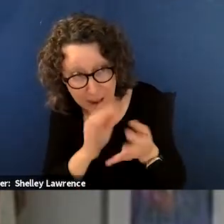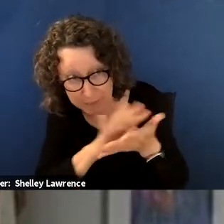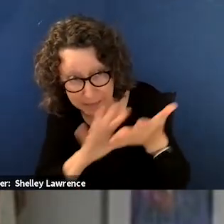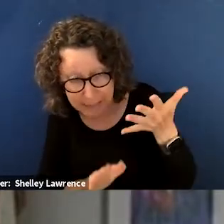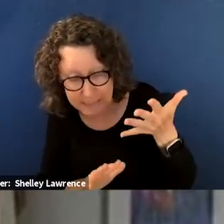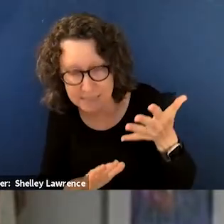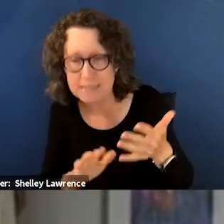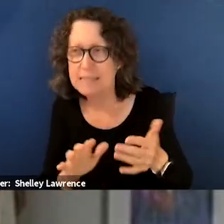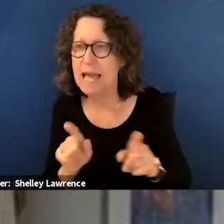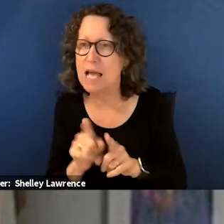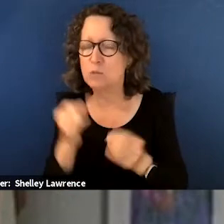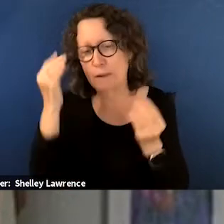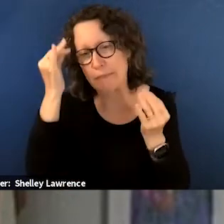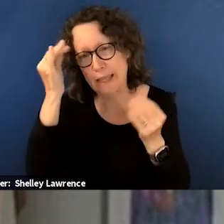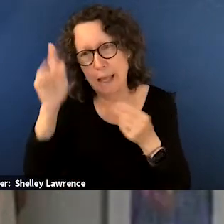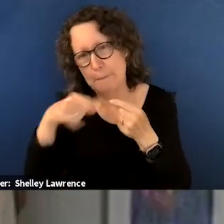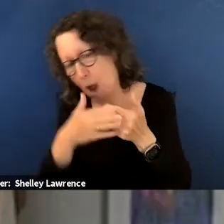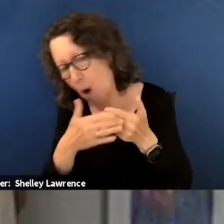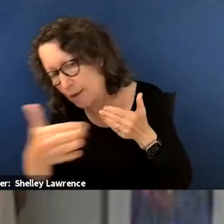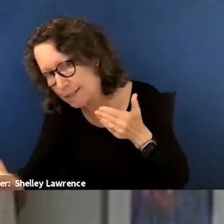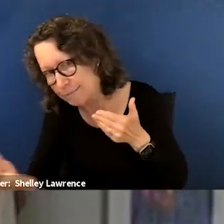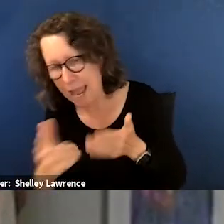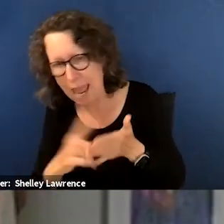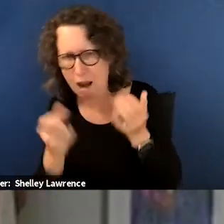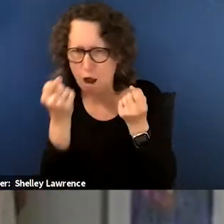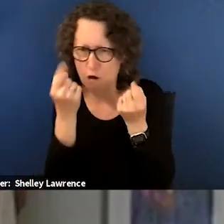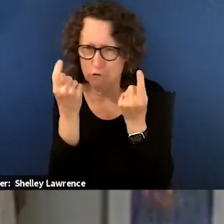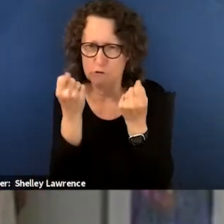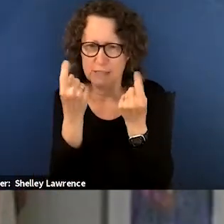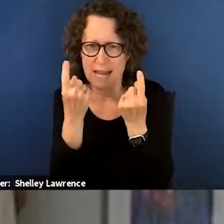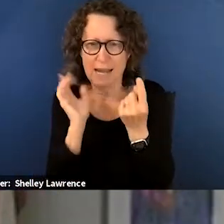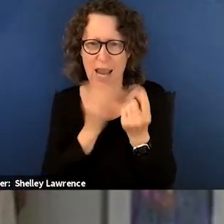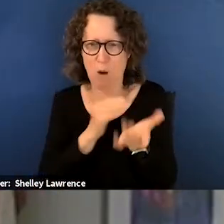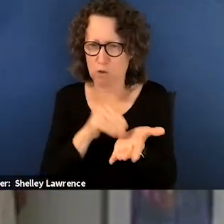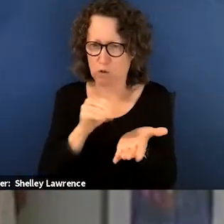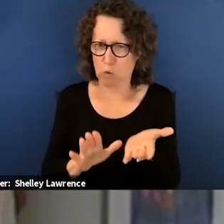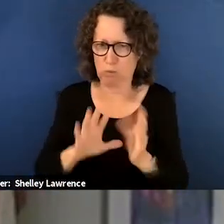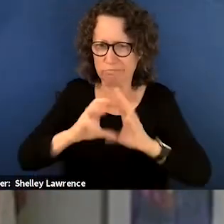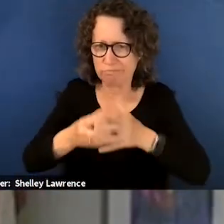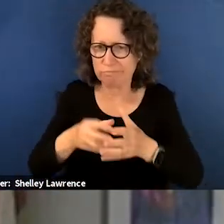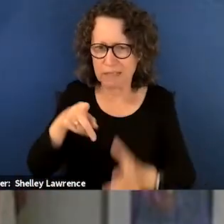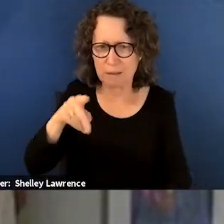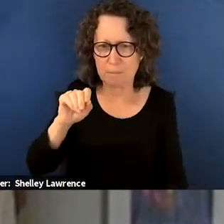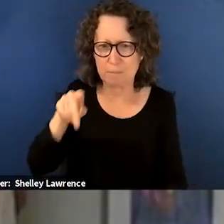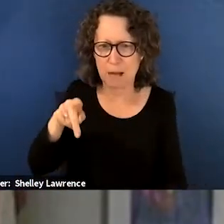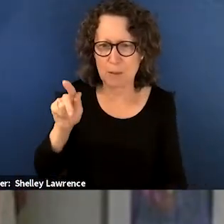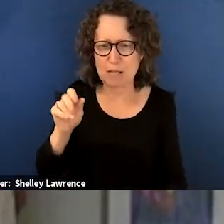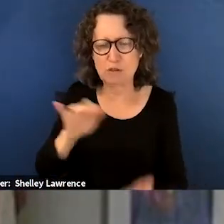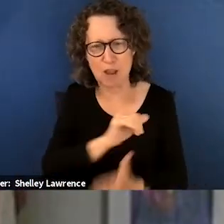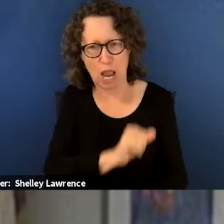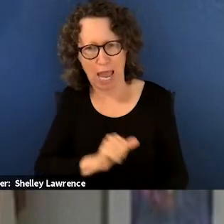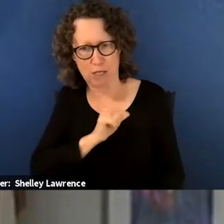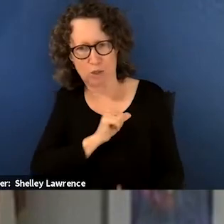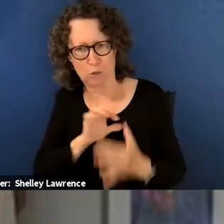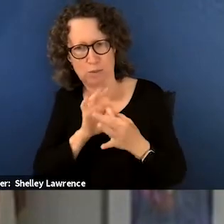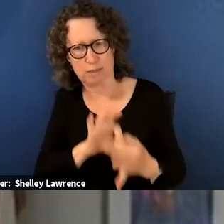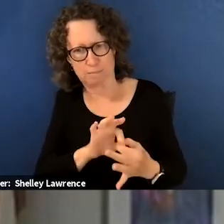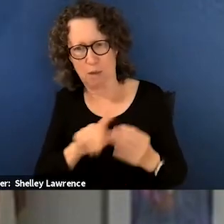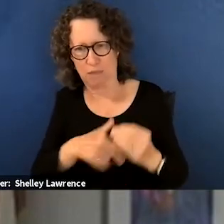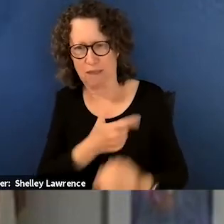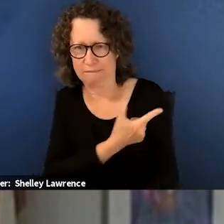we think about the future and we understand sort of our student population, what the attitudes are towards this